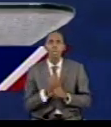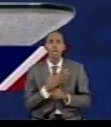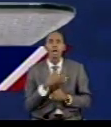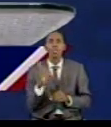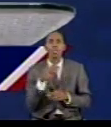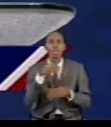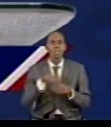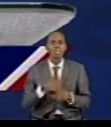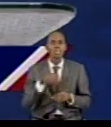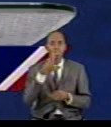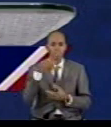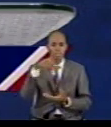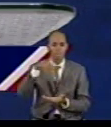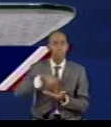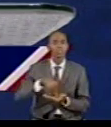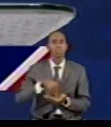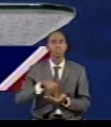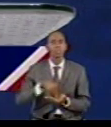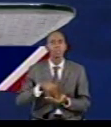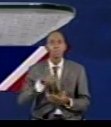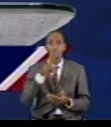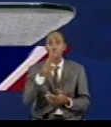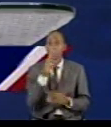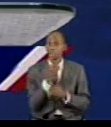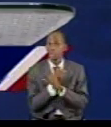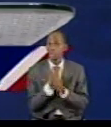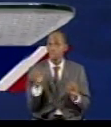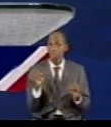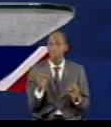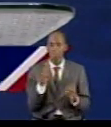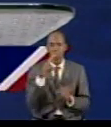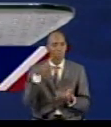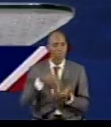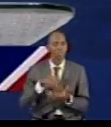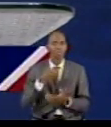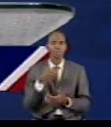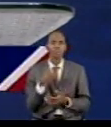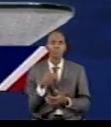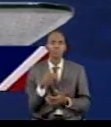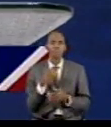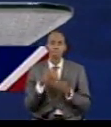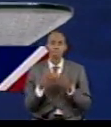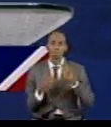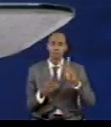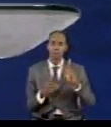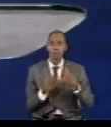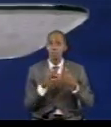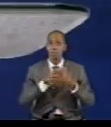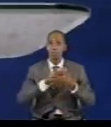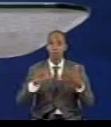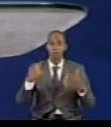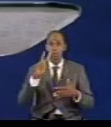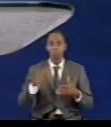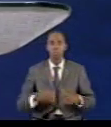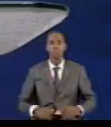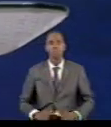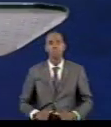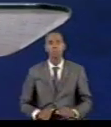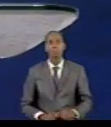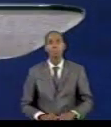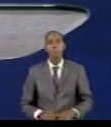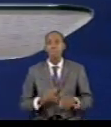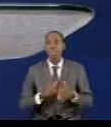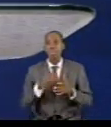ye stand. You are saved and you stand. Verse 2. In verse 2, it says,